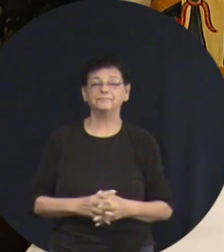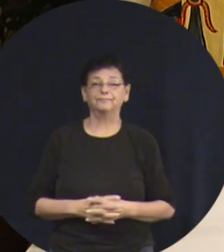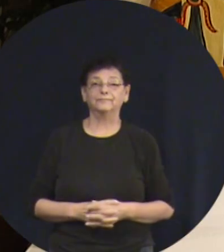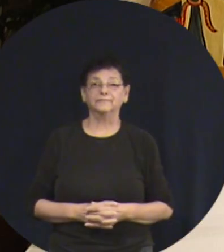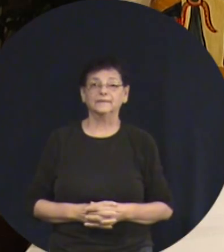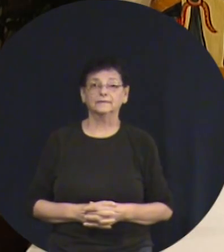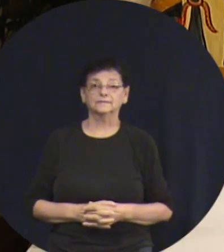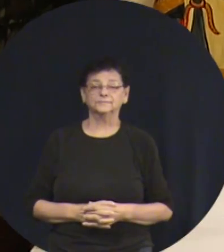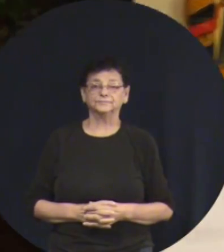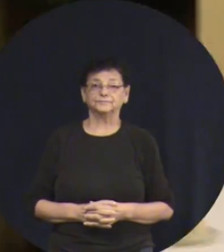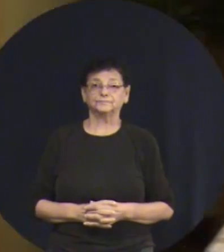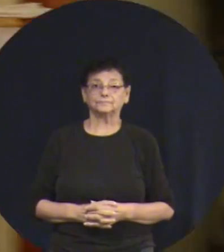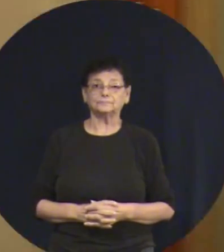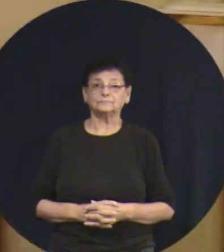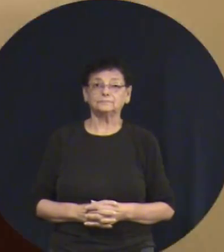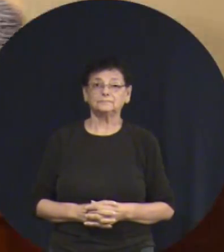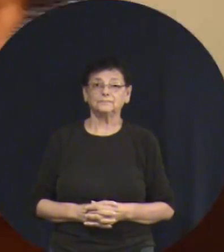Amen.